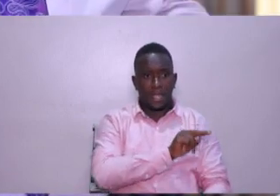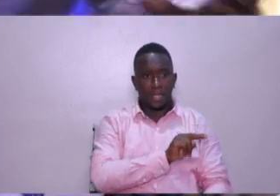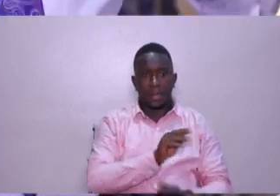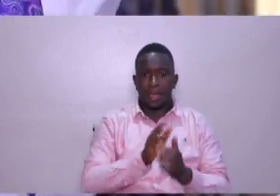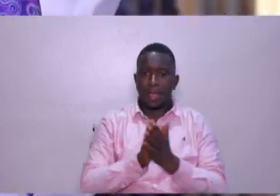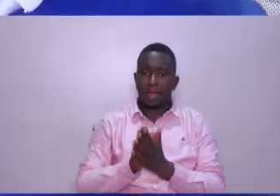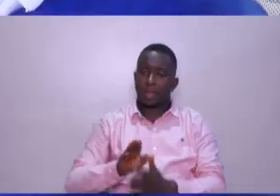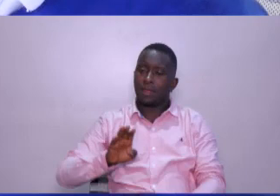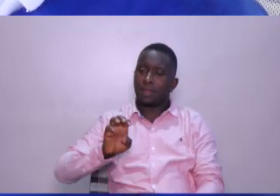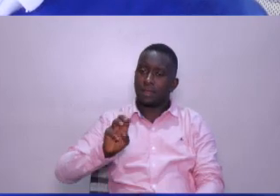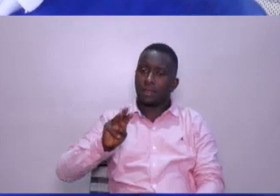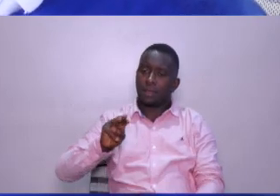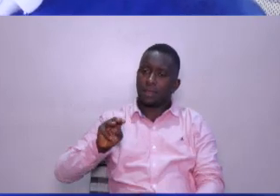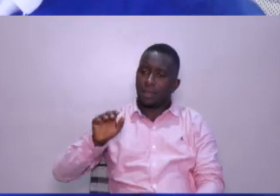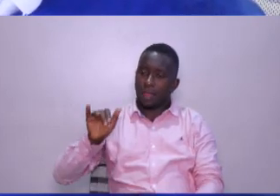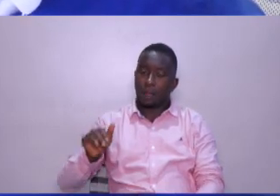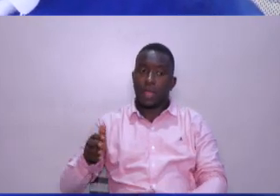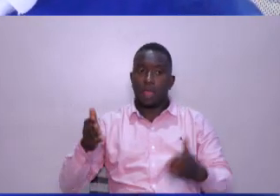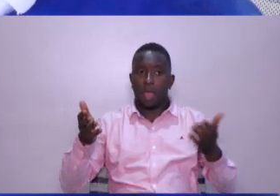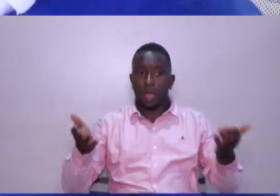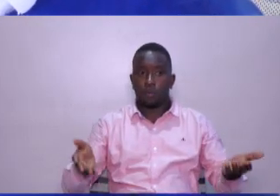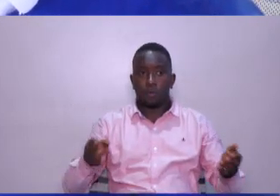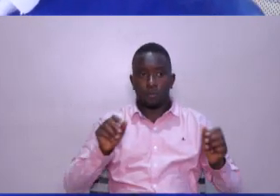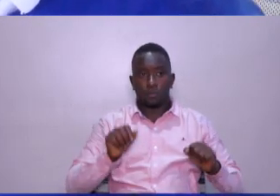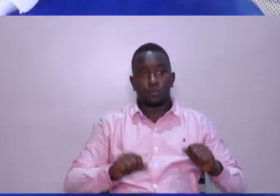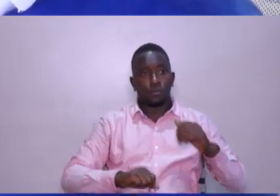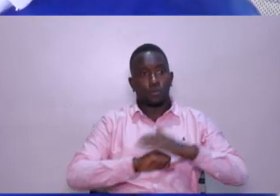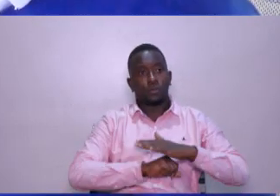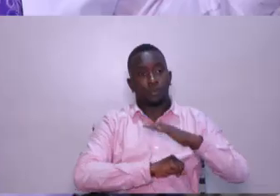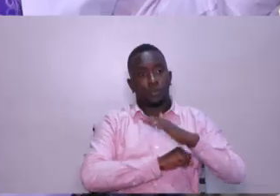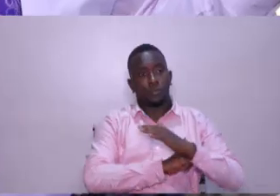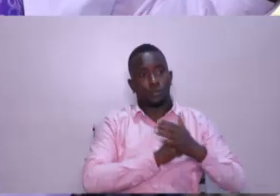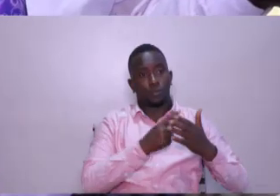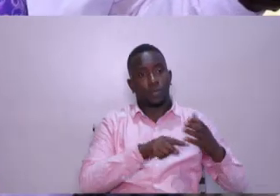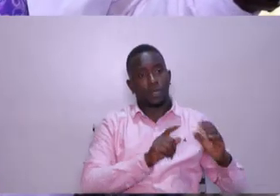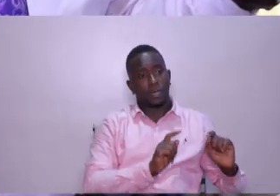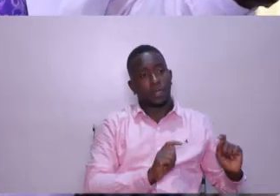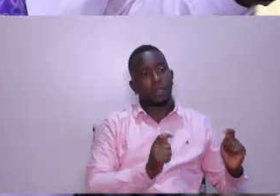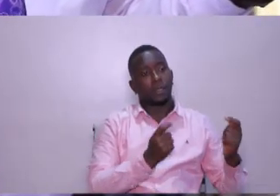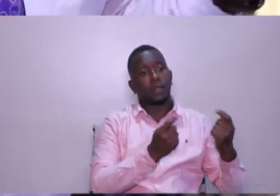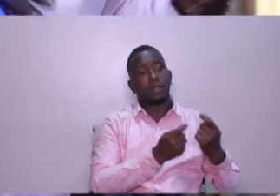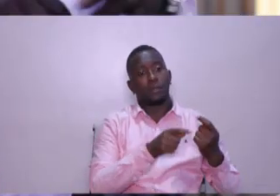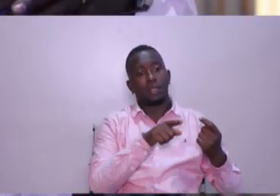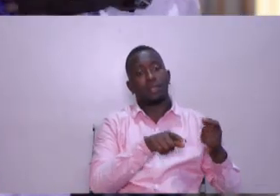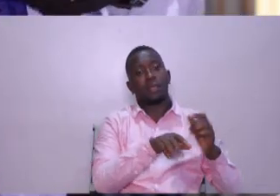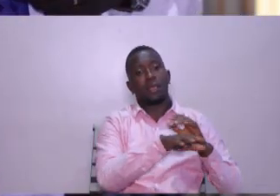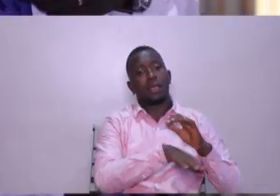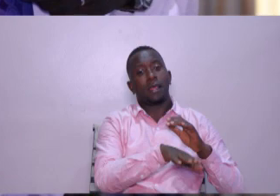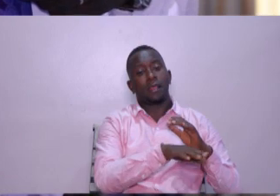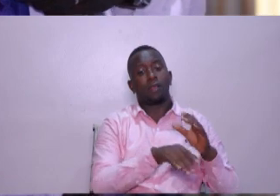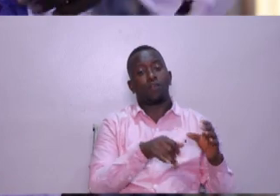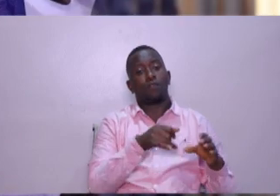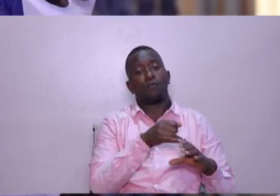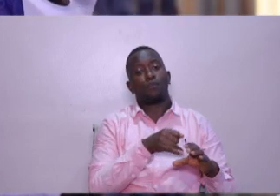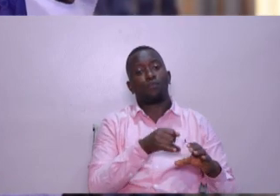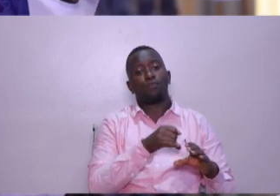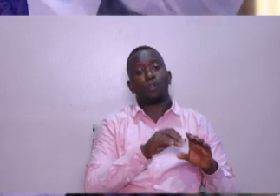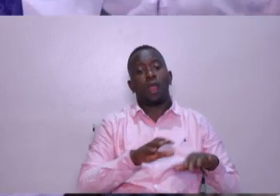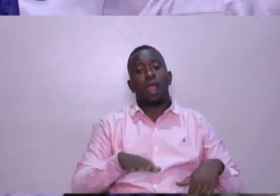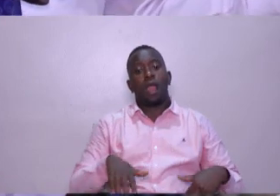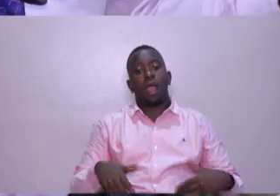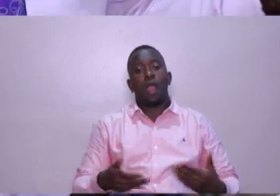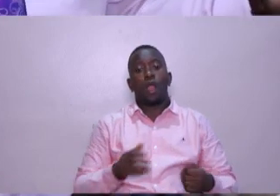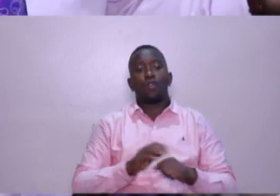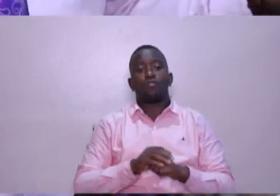us. You're supposed to support the team in this area of inclusion, how we make it better. And I